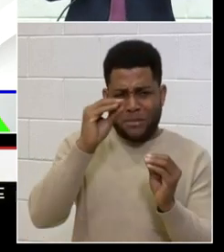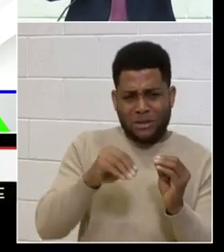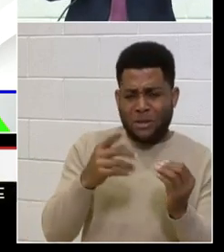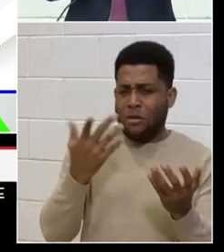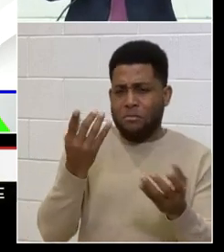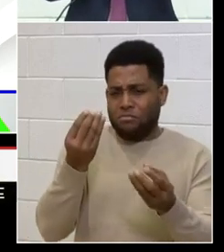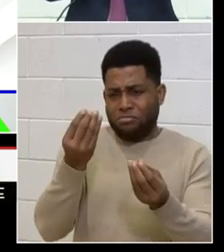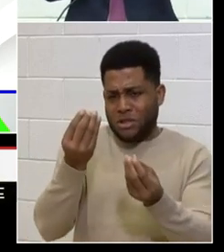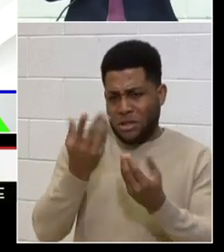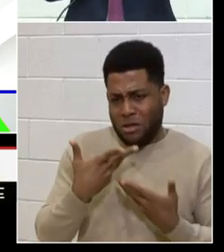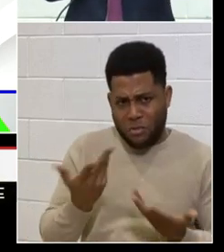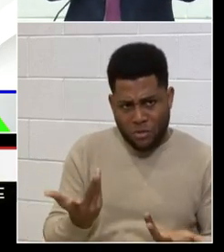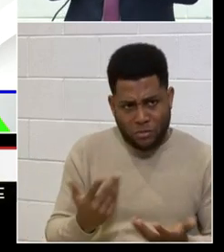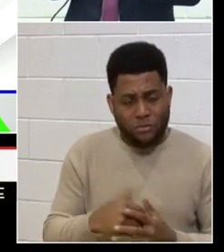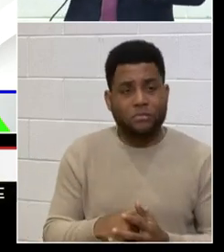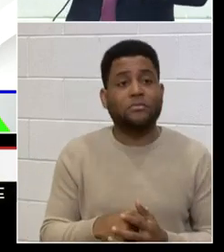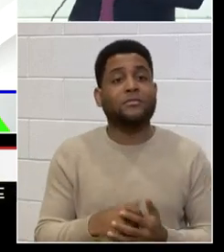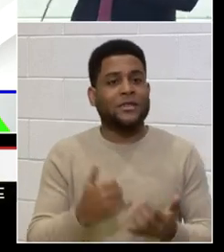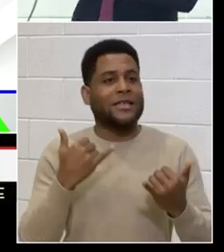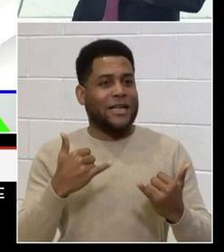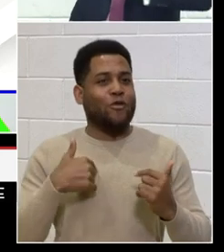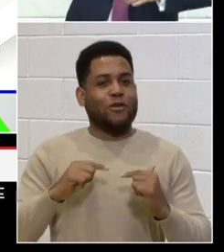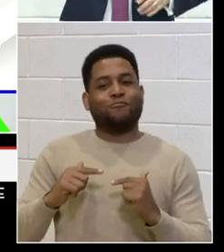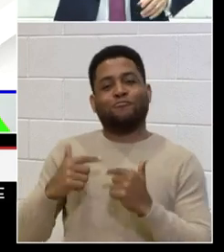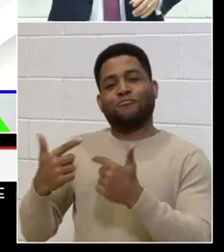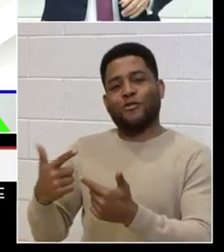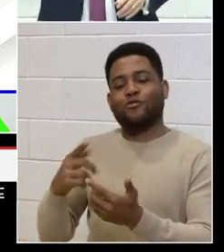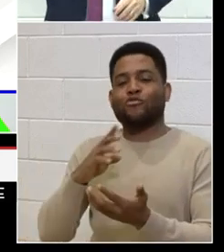some of the highlights about what we have in the budget.